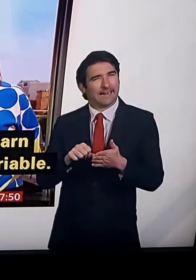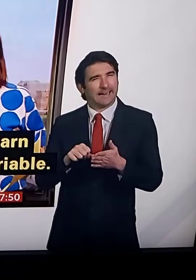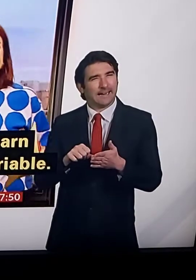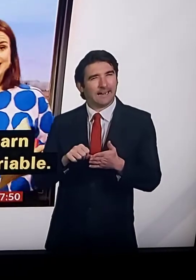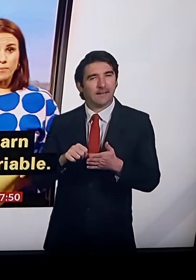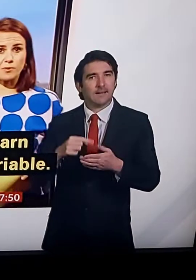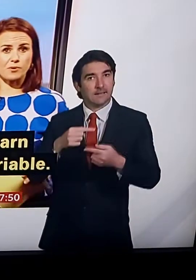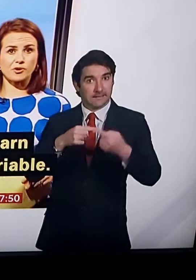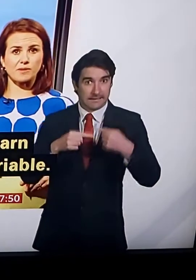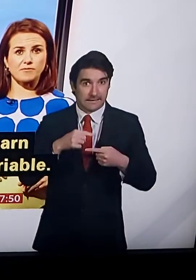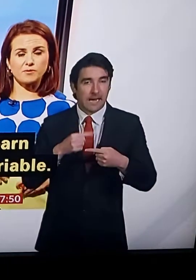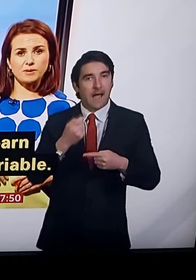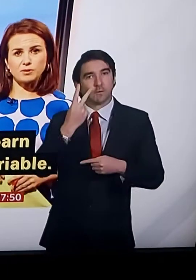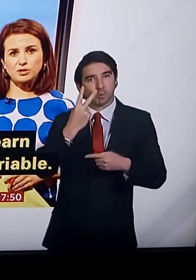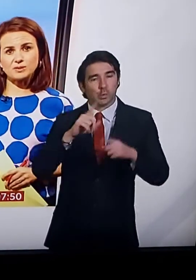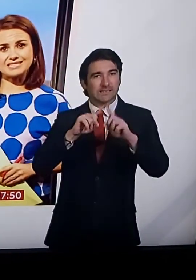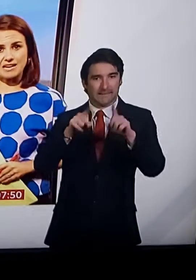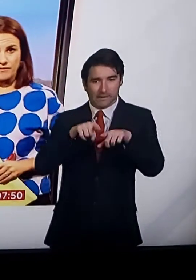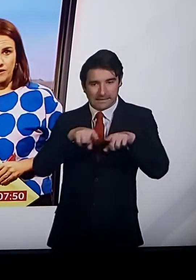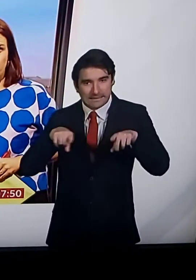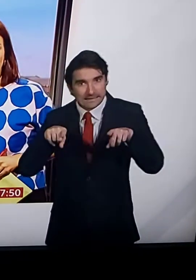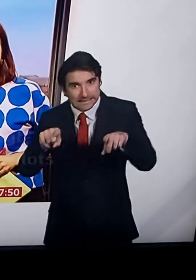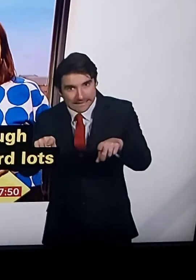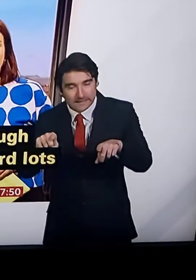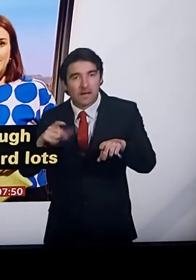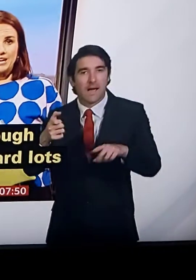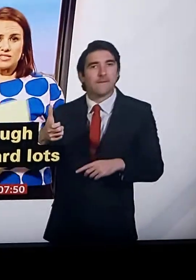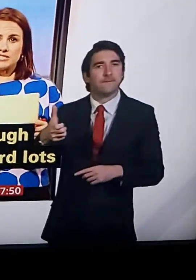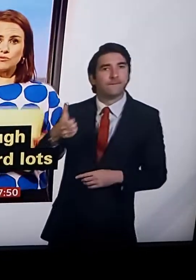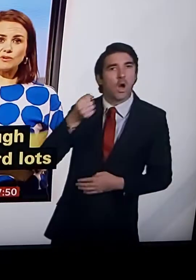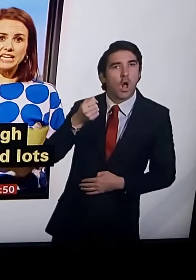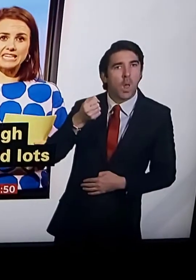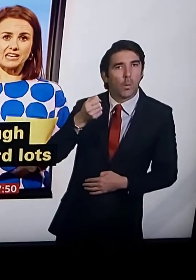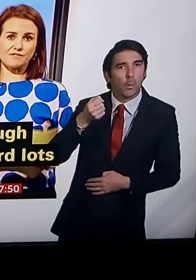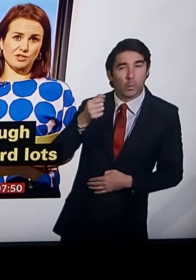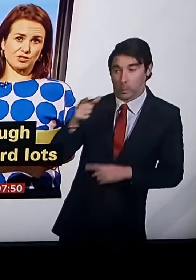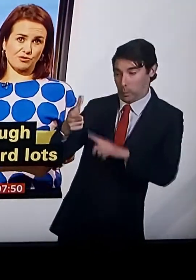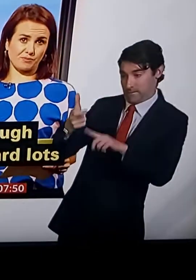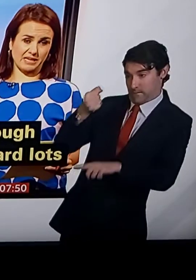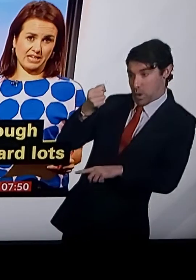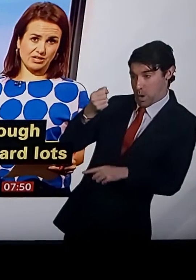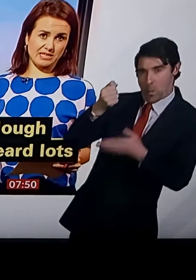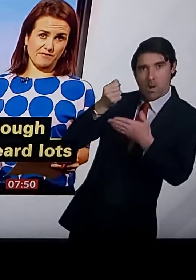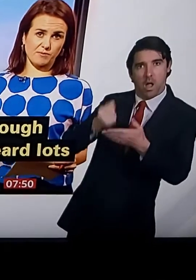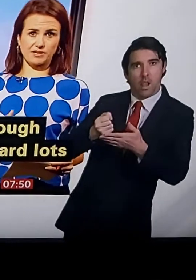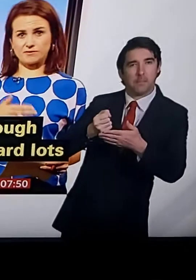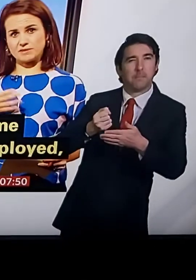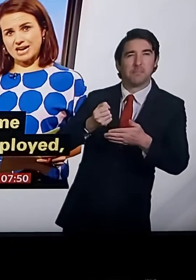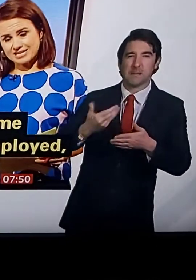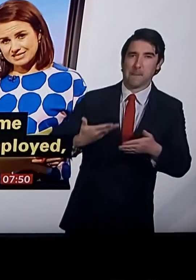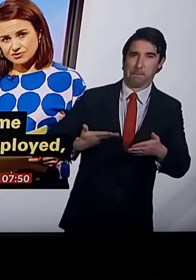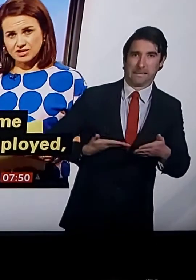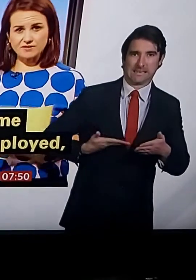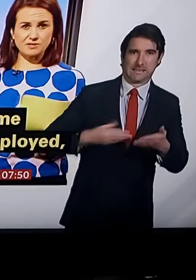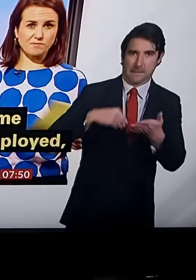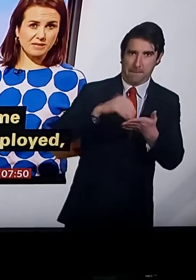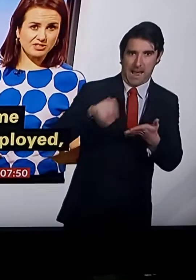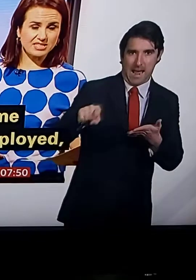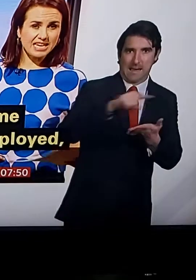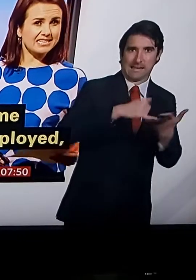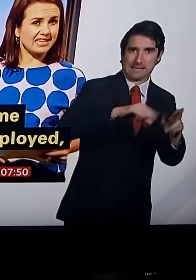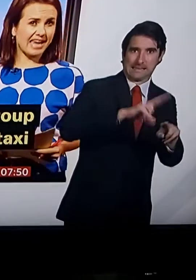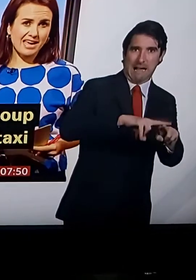lots about the separate programme for people who are self-employed. Now, this is a really diverse group and it includes everybody from taxi drivers